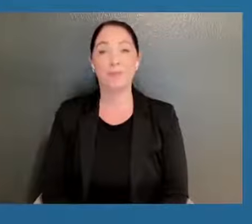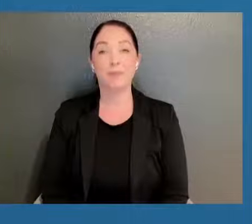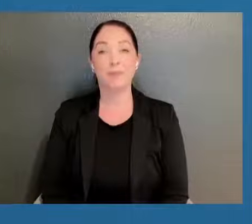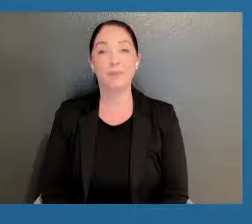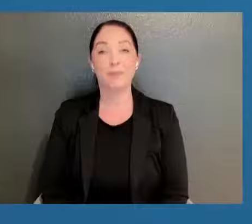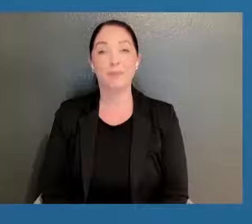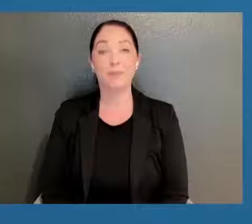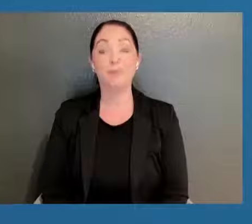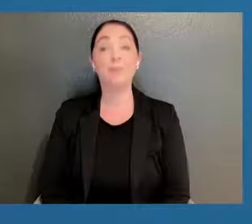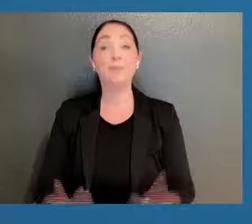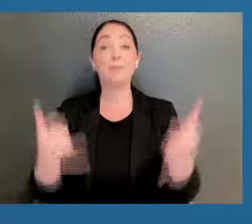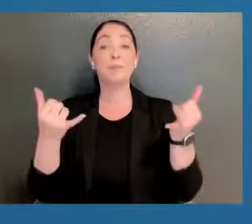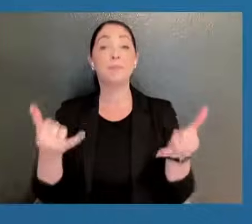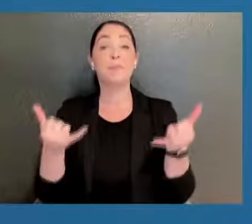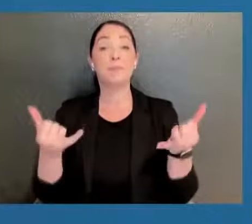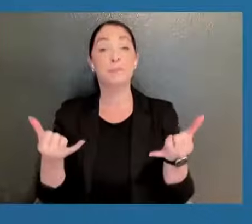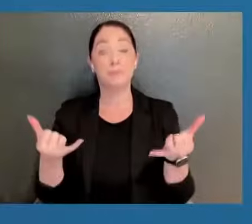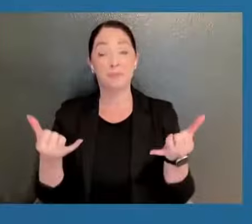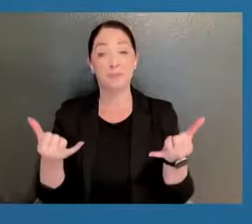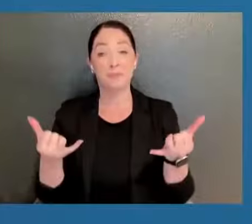And